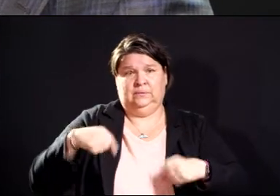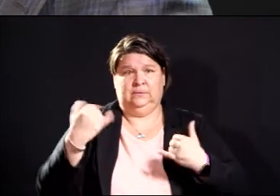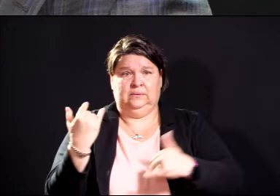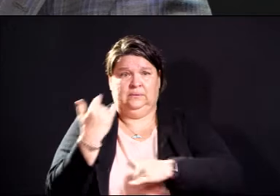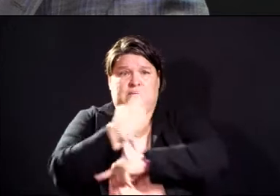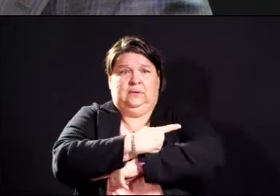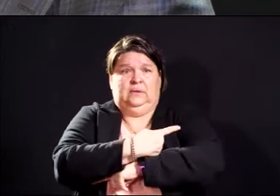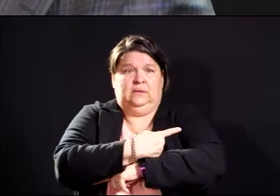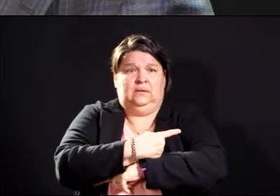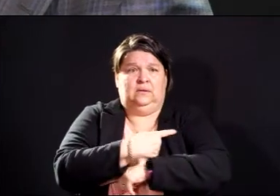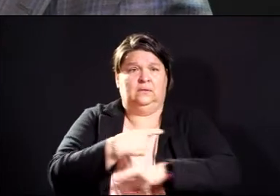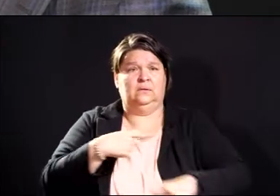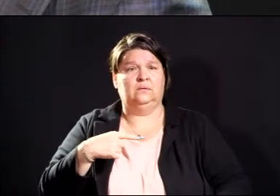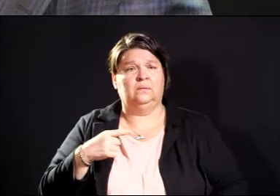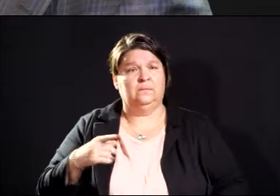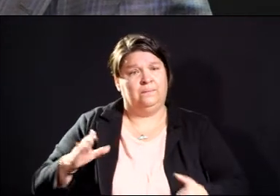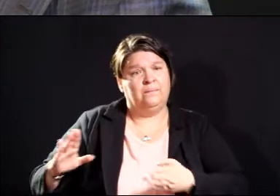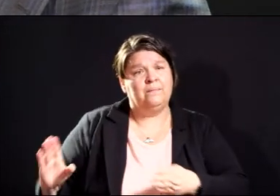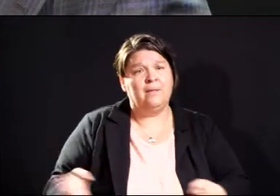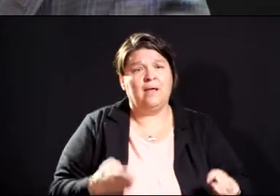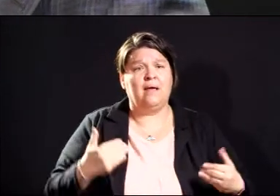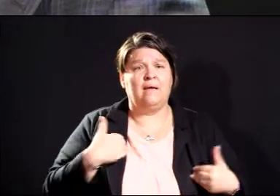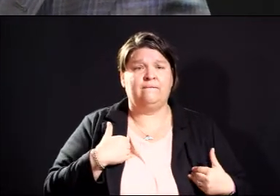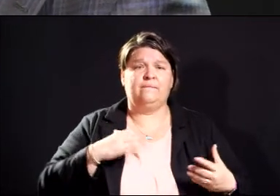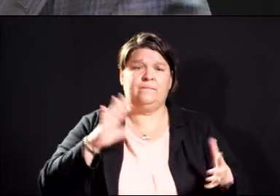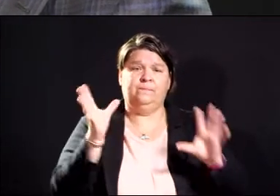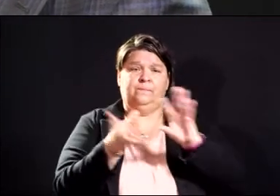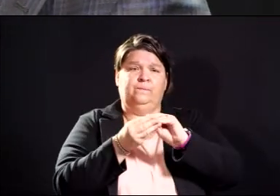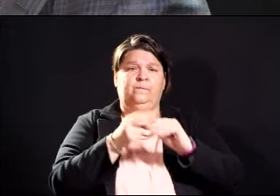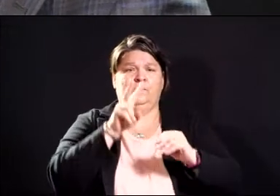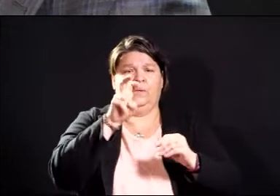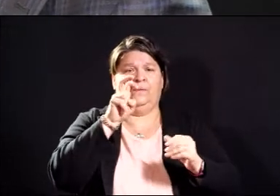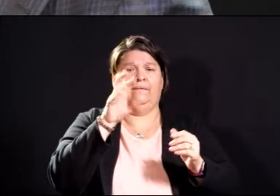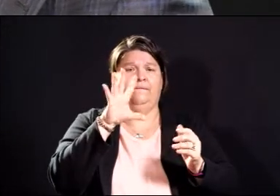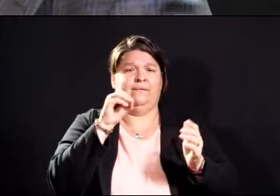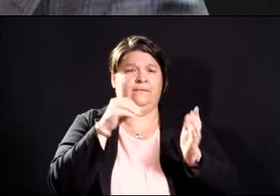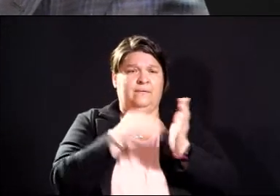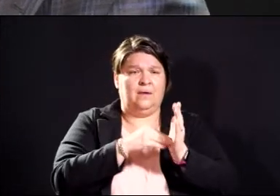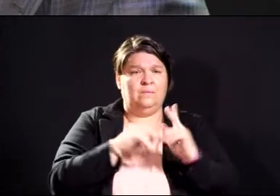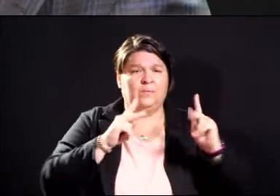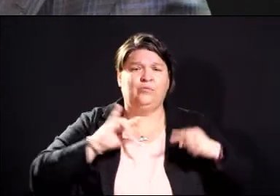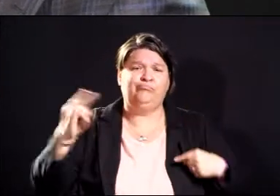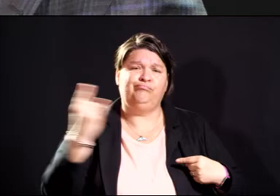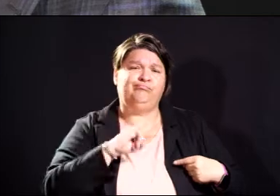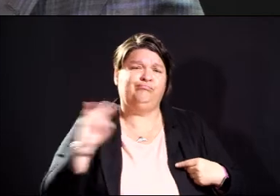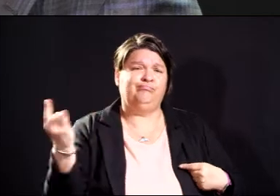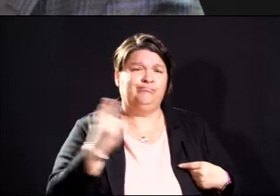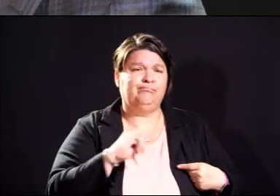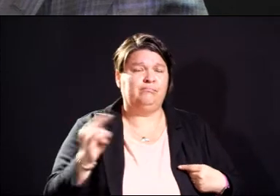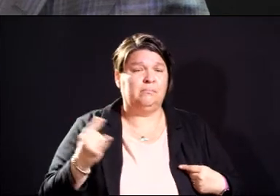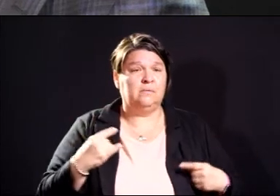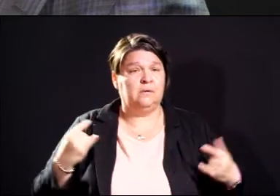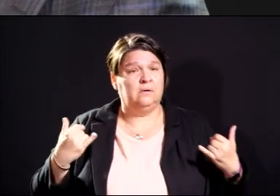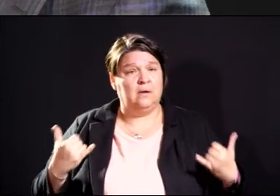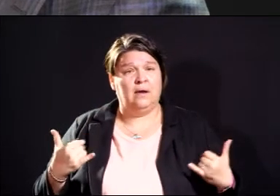200,000 customers going through DFW Airport, and today we'll probably have about 20,000.